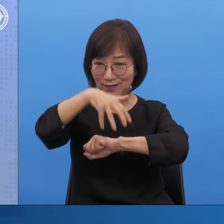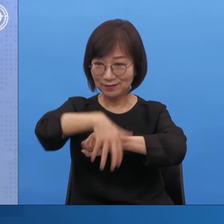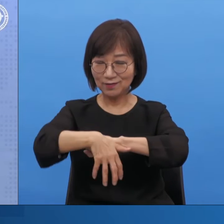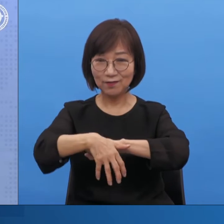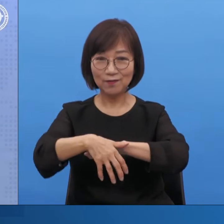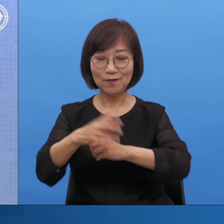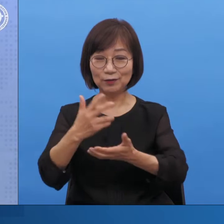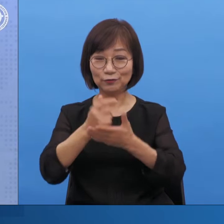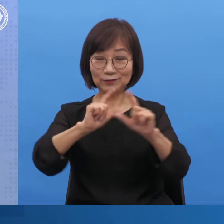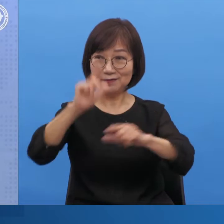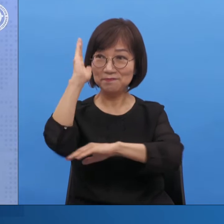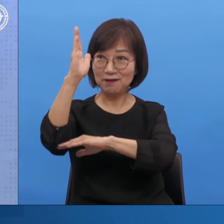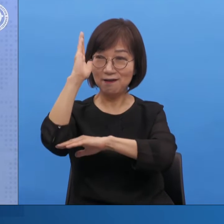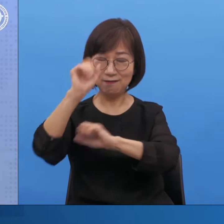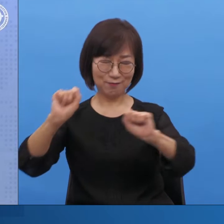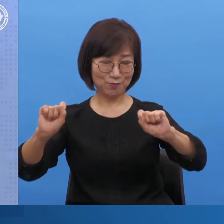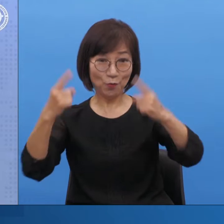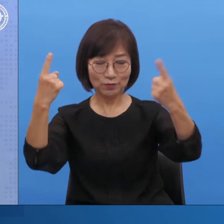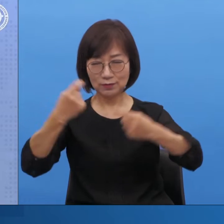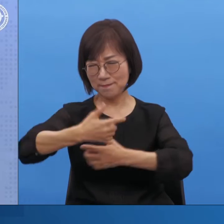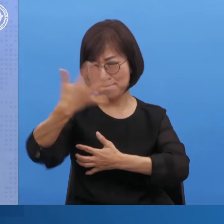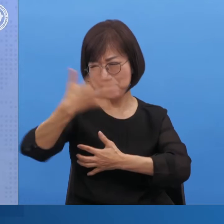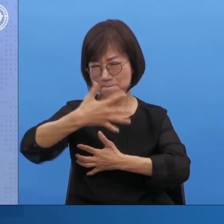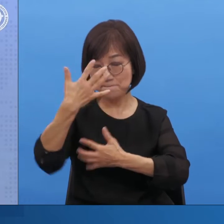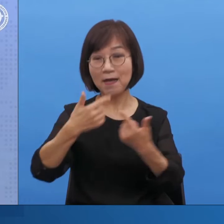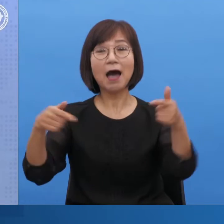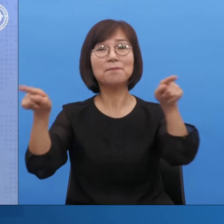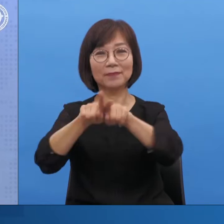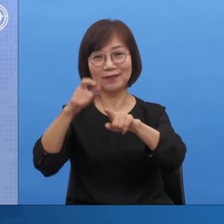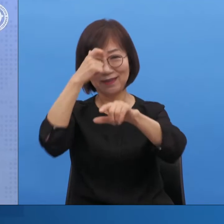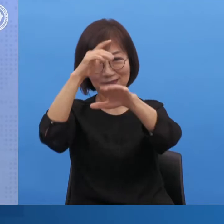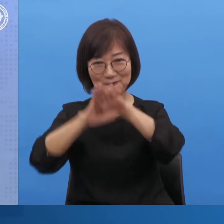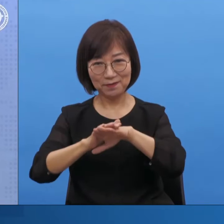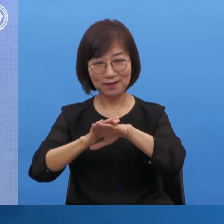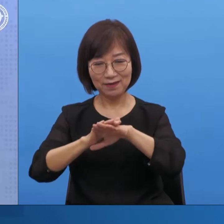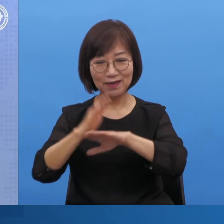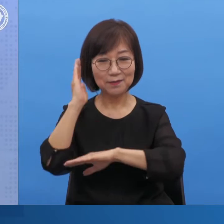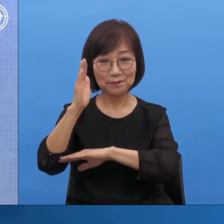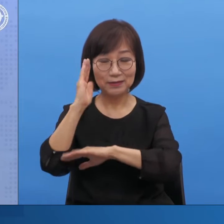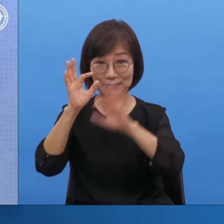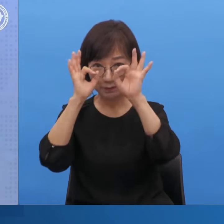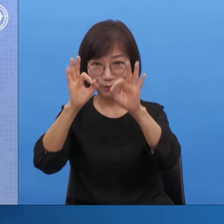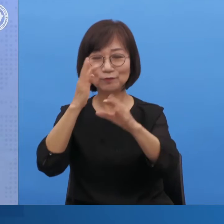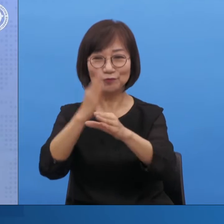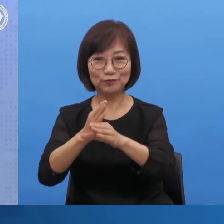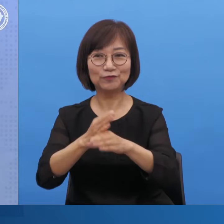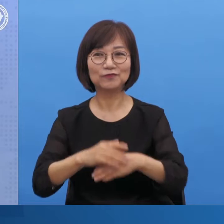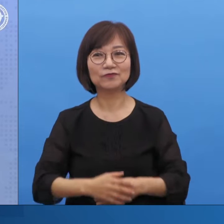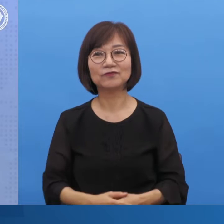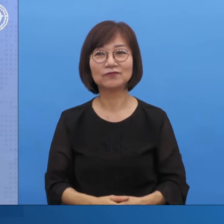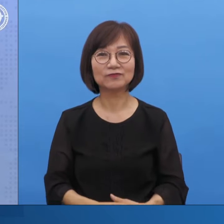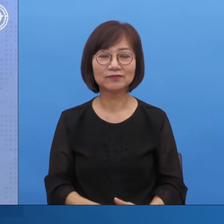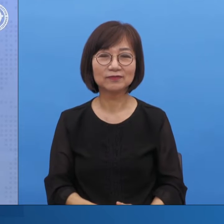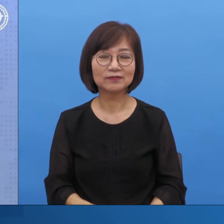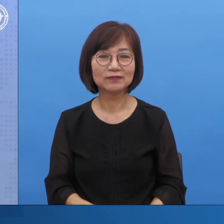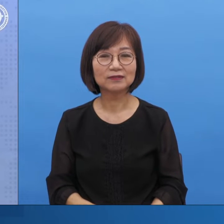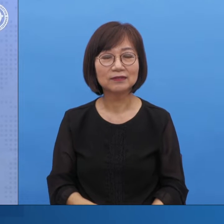this broadcasting system so important? Because aside from you, we have the whole world gathering to give worship together with us.